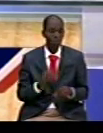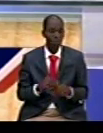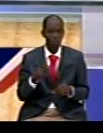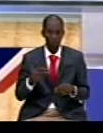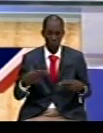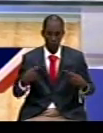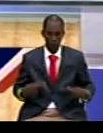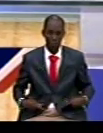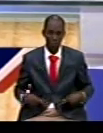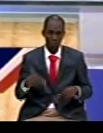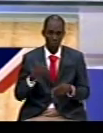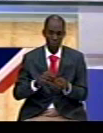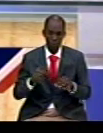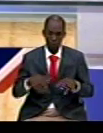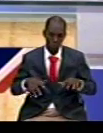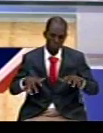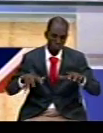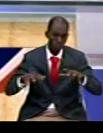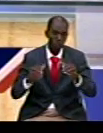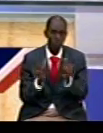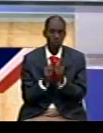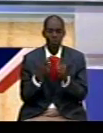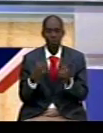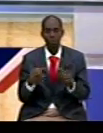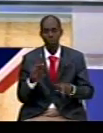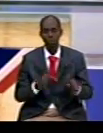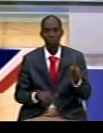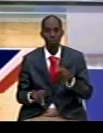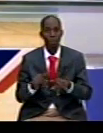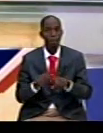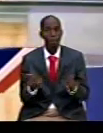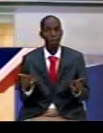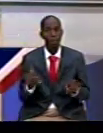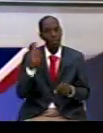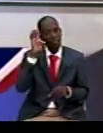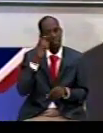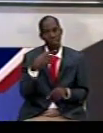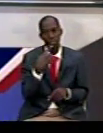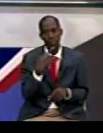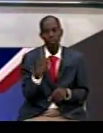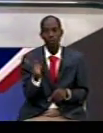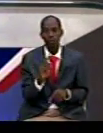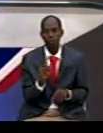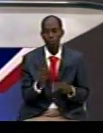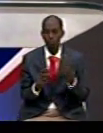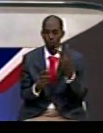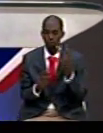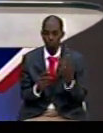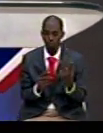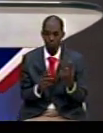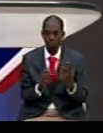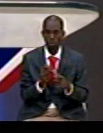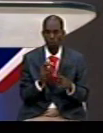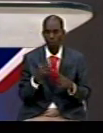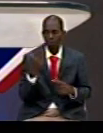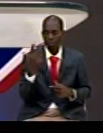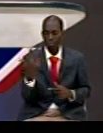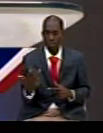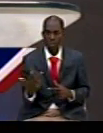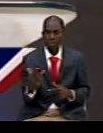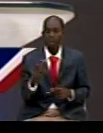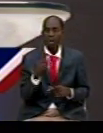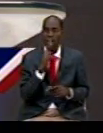with the crowd, with the press, with the multitude. But it says, where two or three